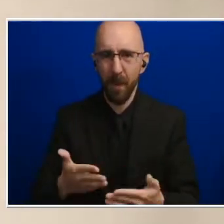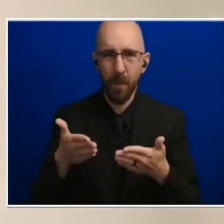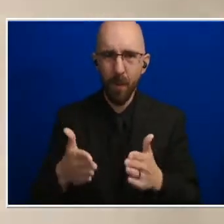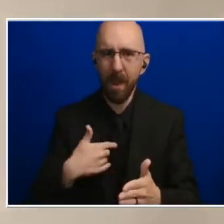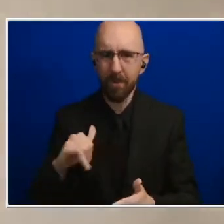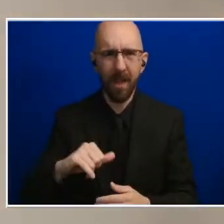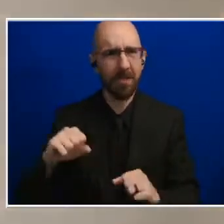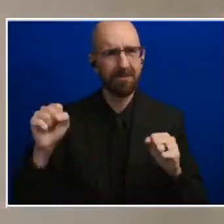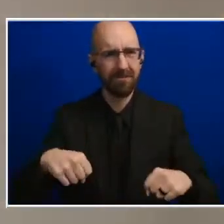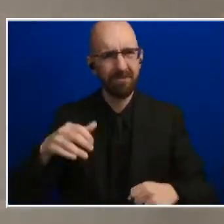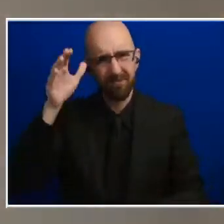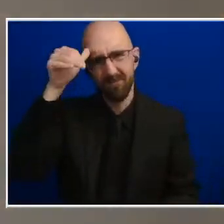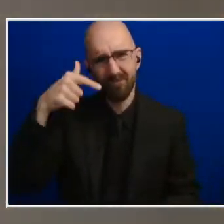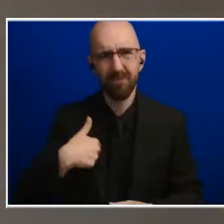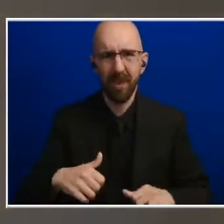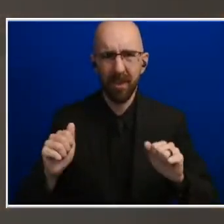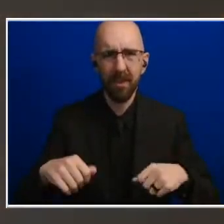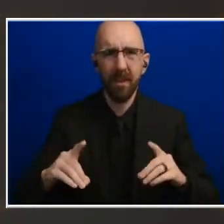can.